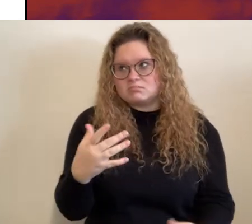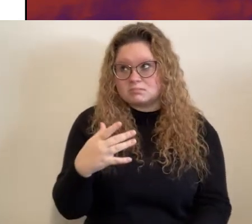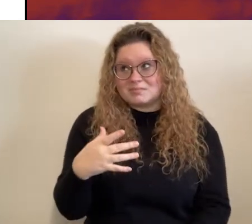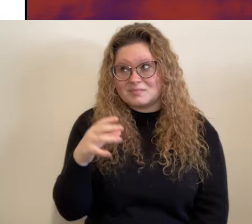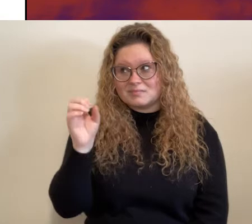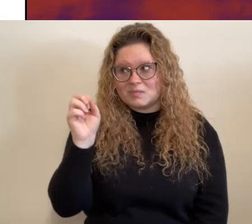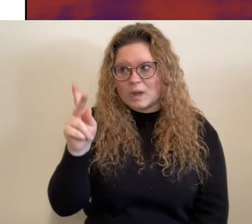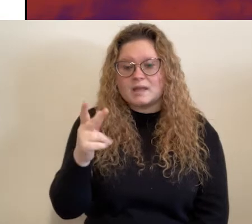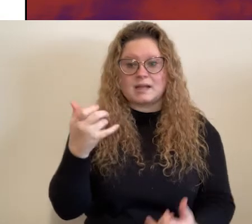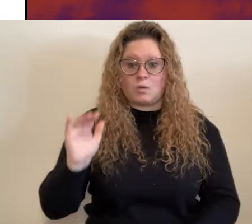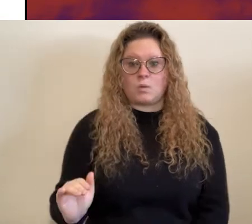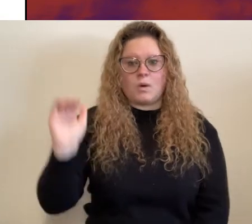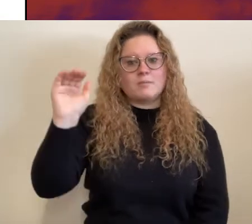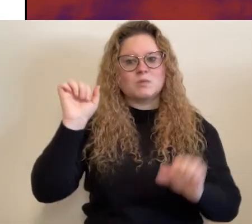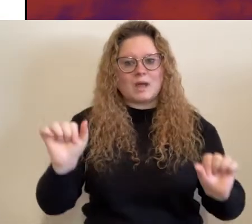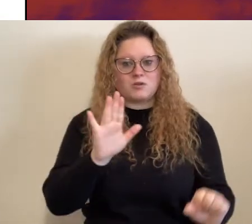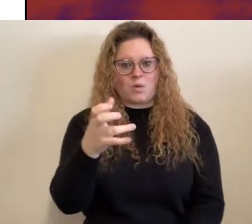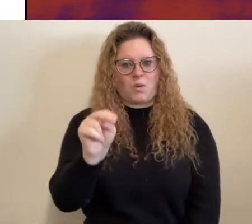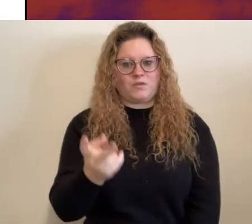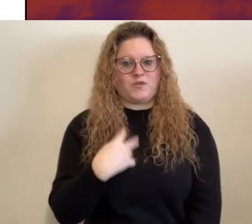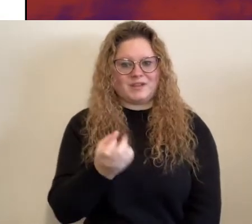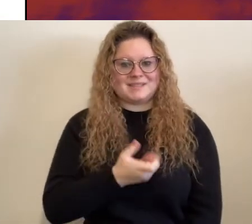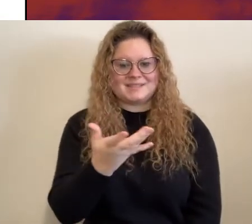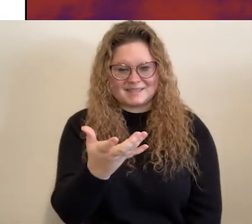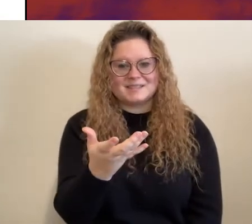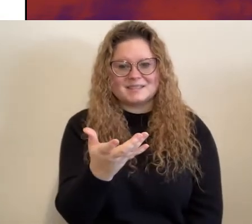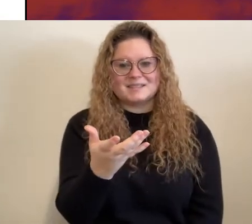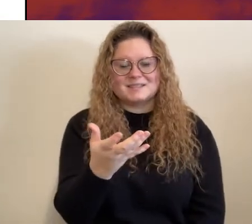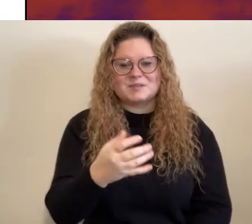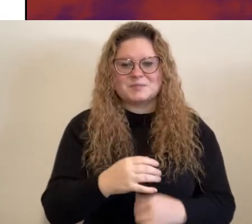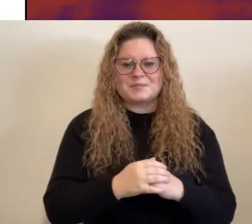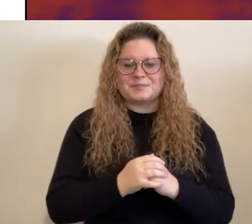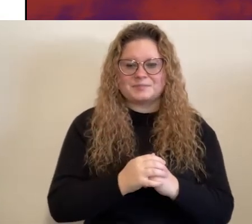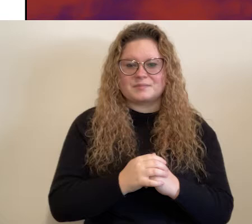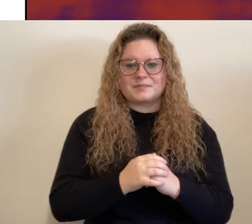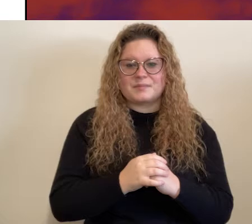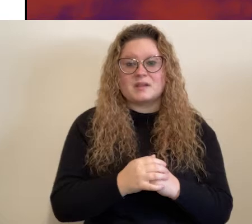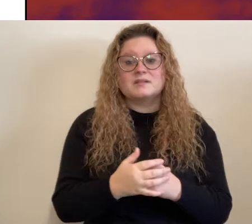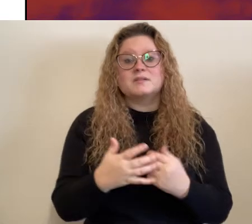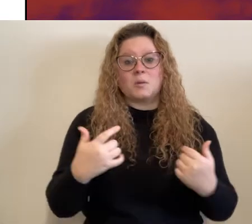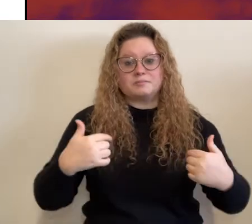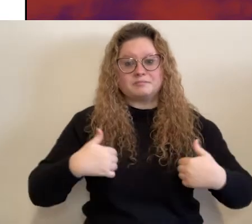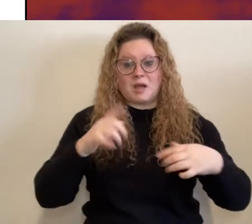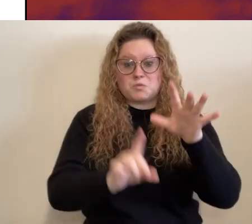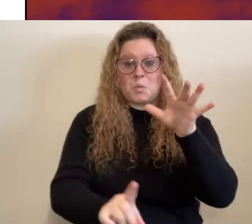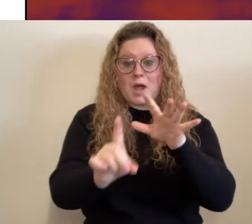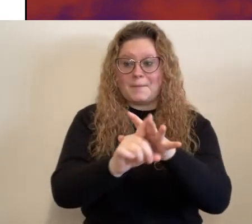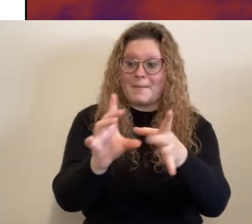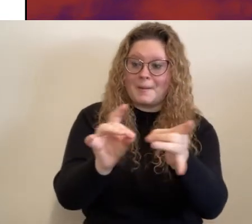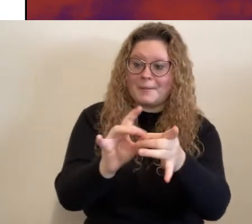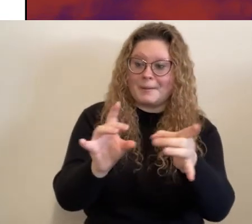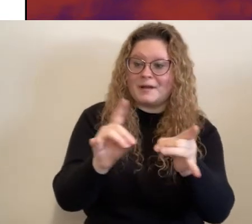after I show up piece is, what can I leave with someone if they just hear my voice for 5 minutes? What can I leave